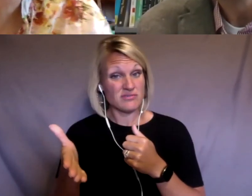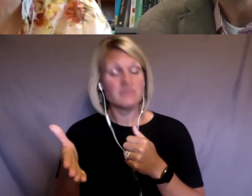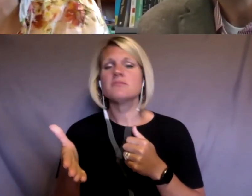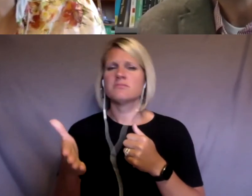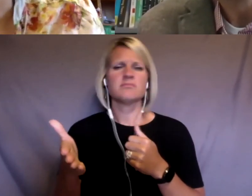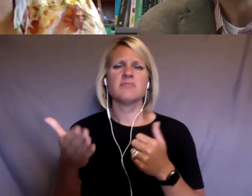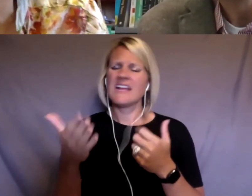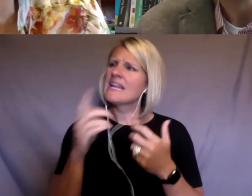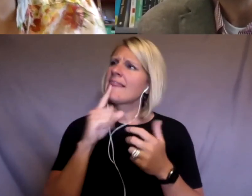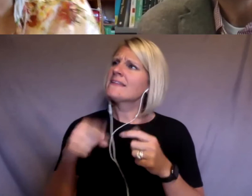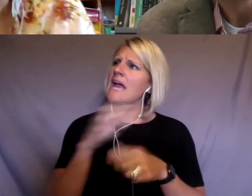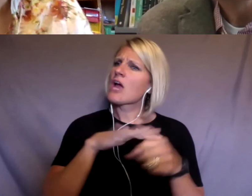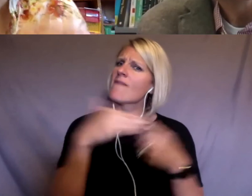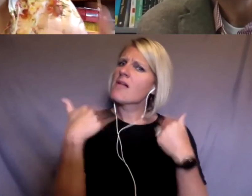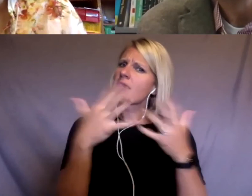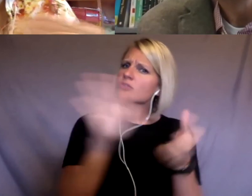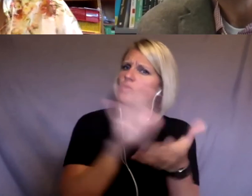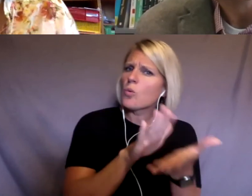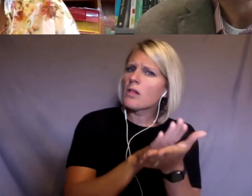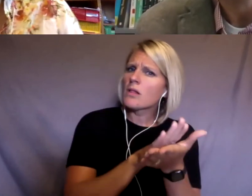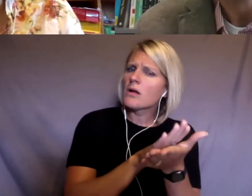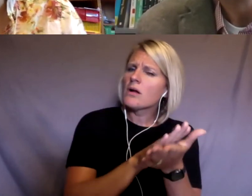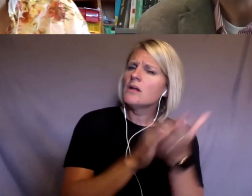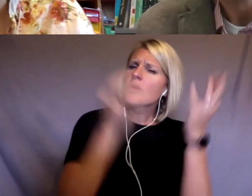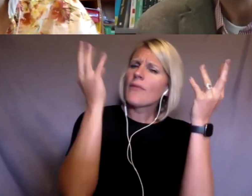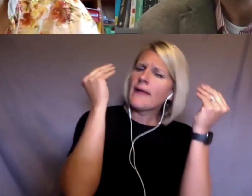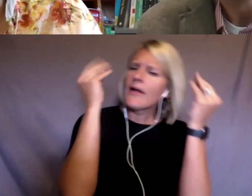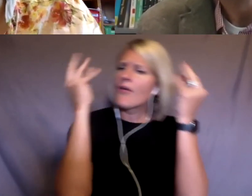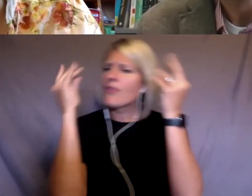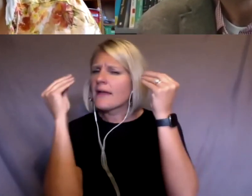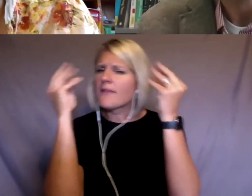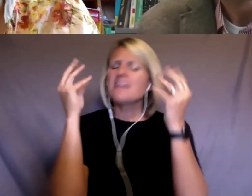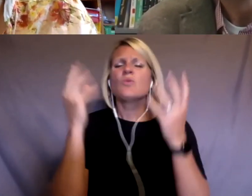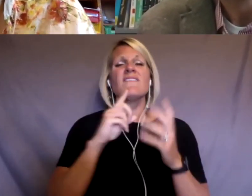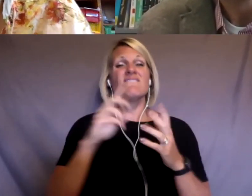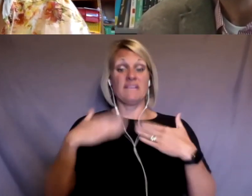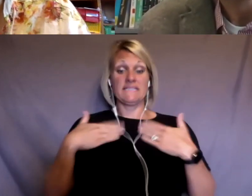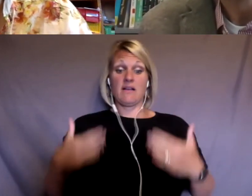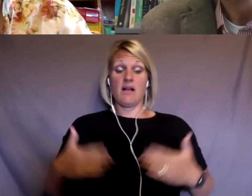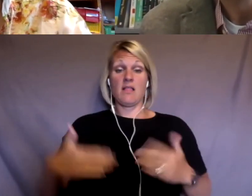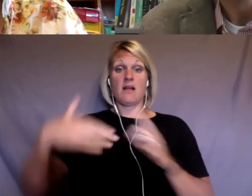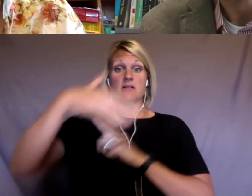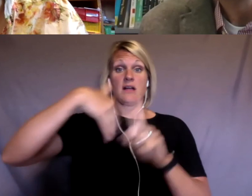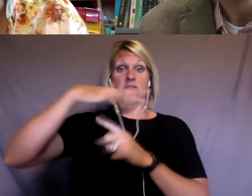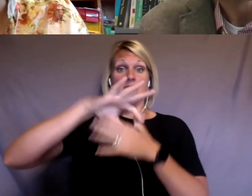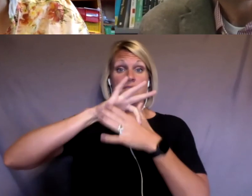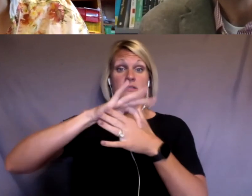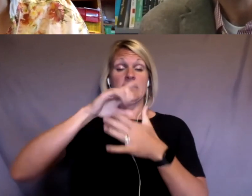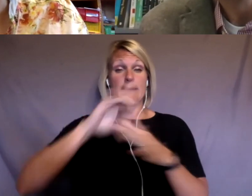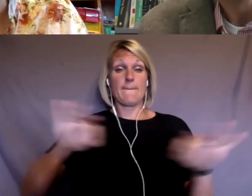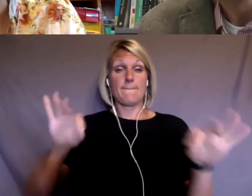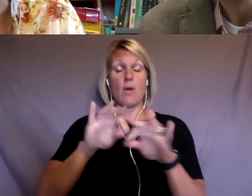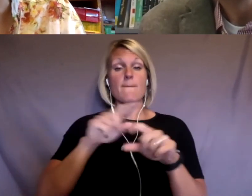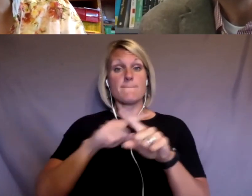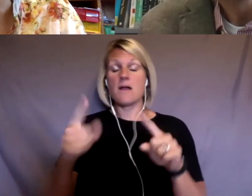Is this an area that has a lot of schools? So the particular context, the physical context, is very important, but I come back and back again